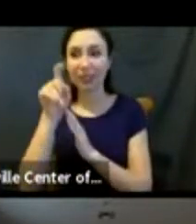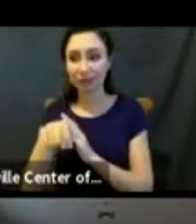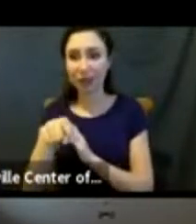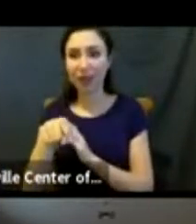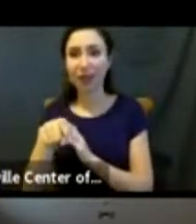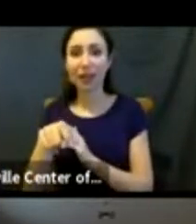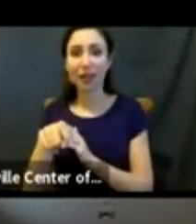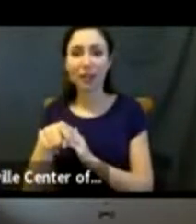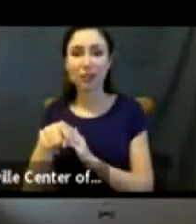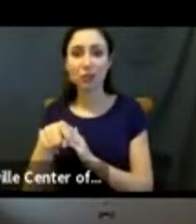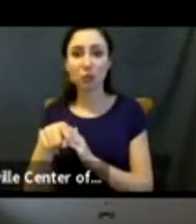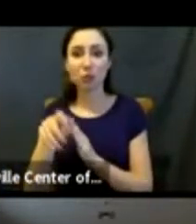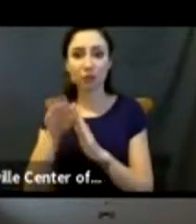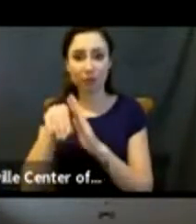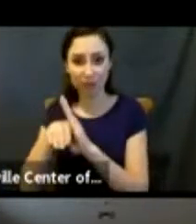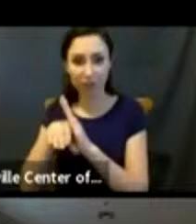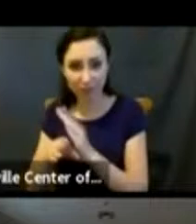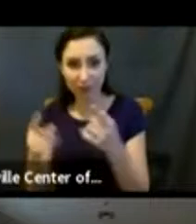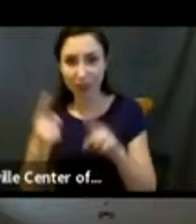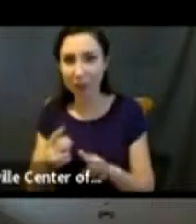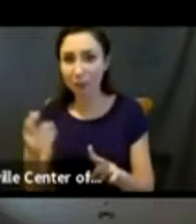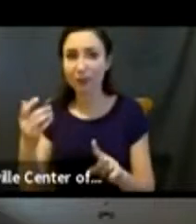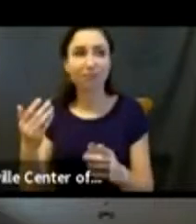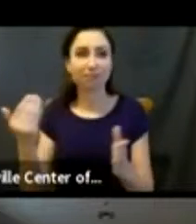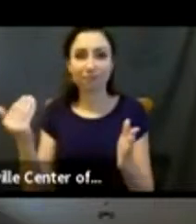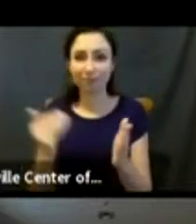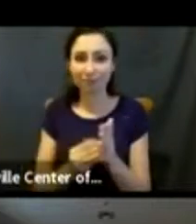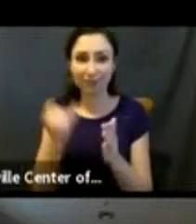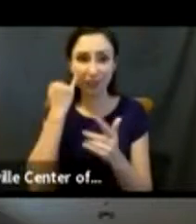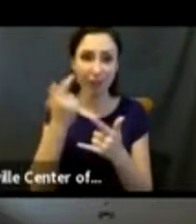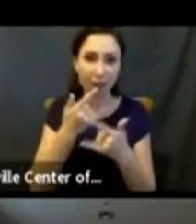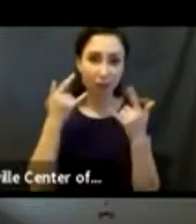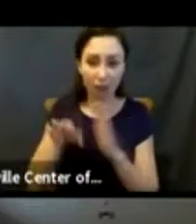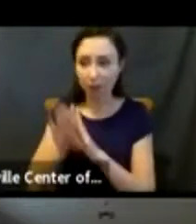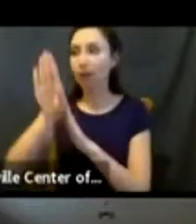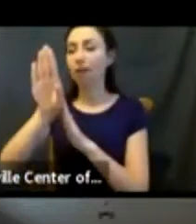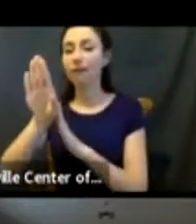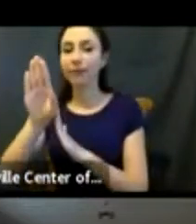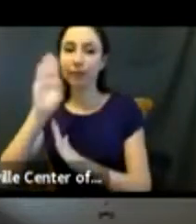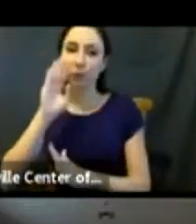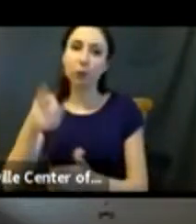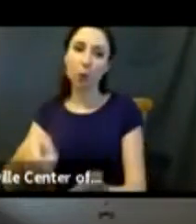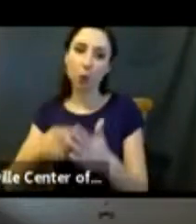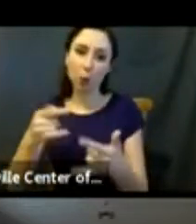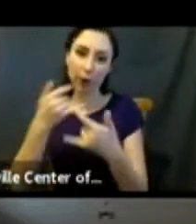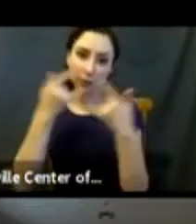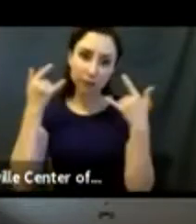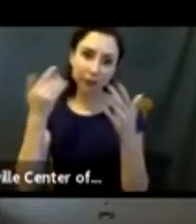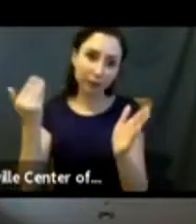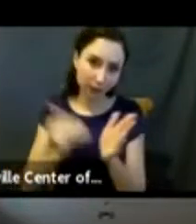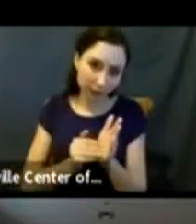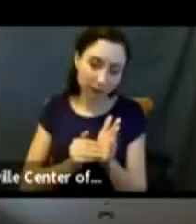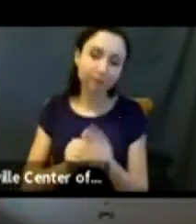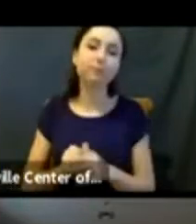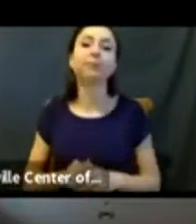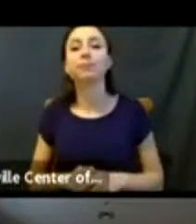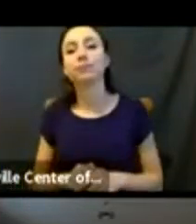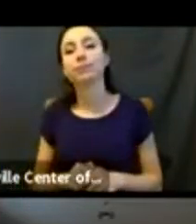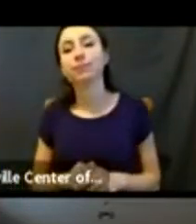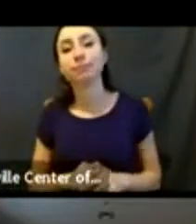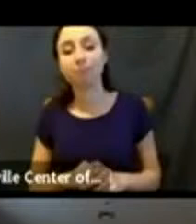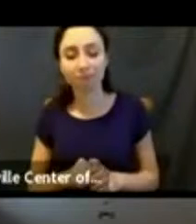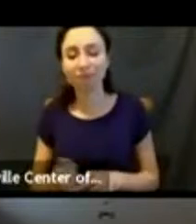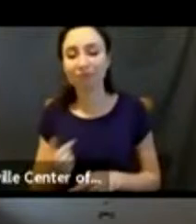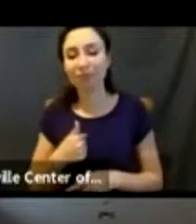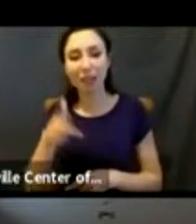escalate, taking away mask mandates, putting mask mandates back. I heard a report recently, I